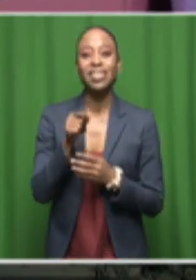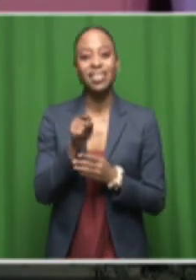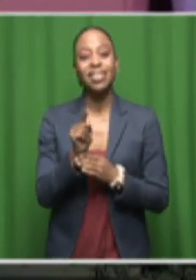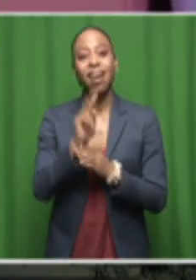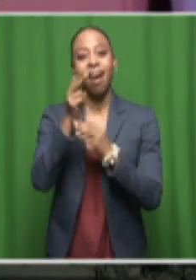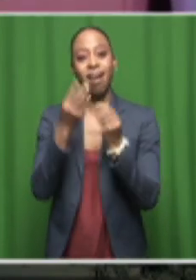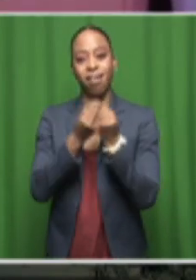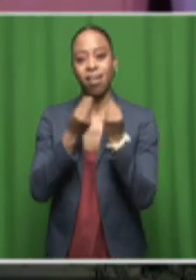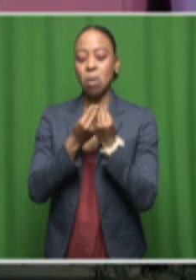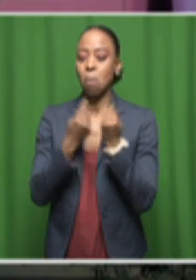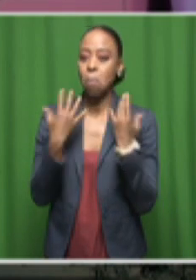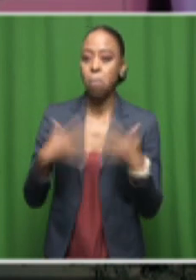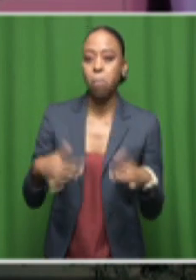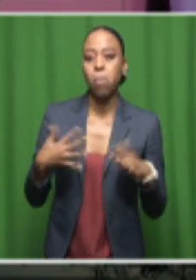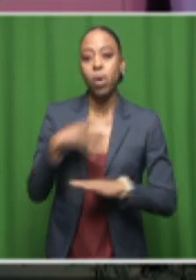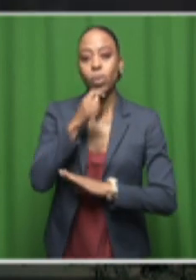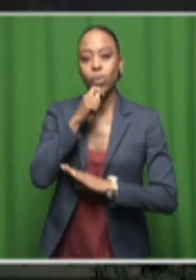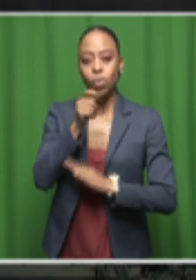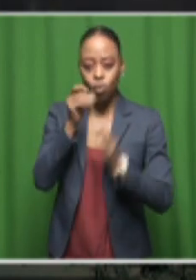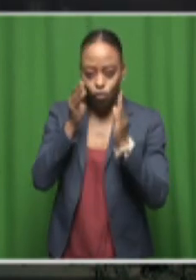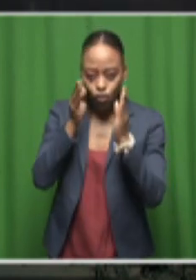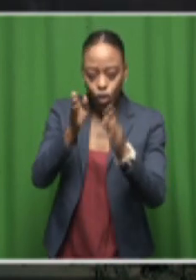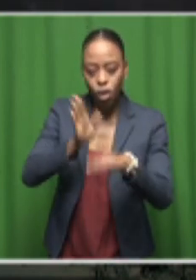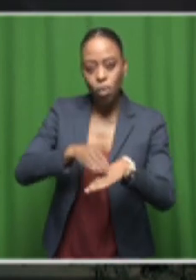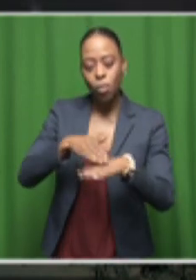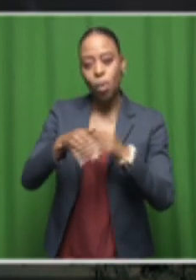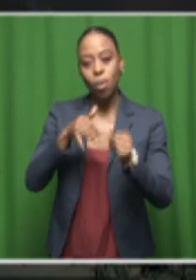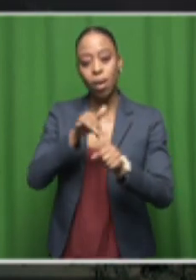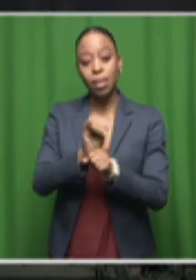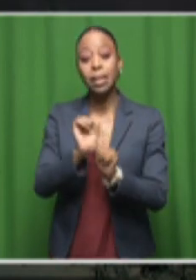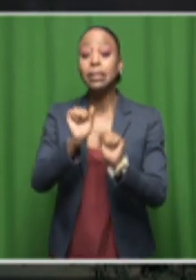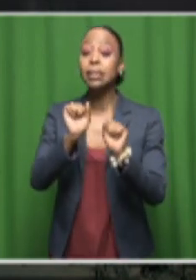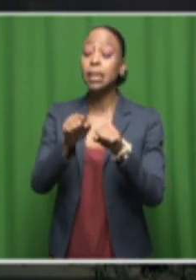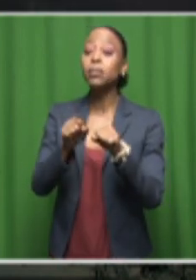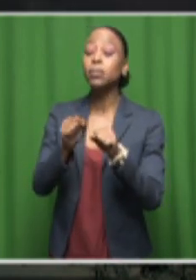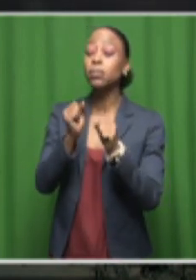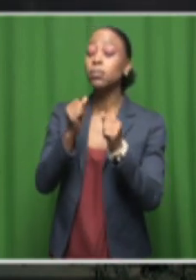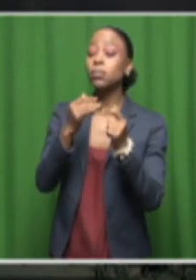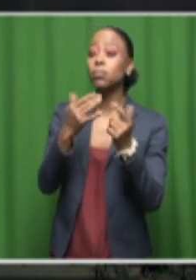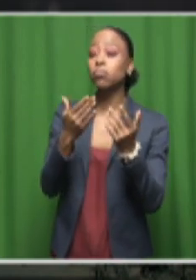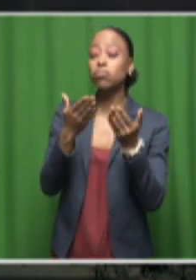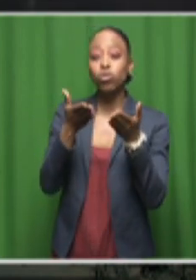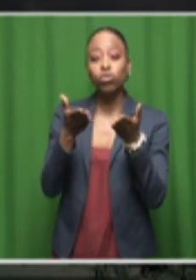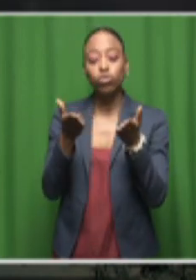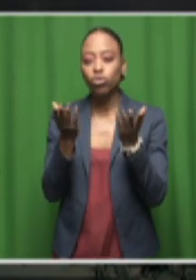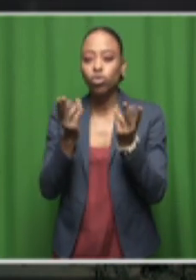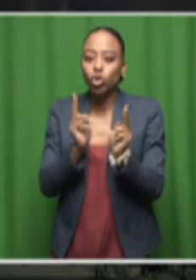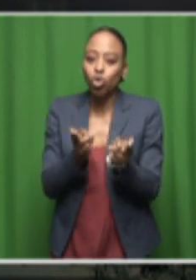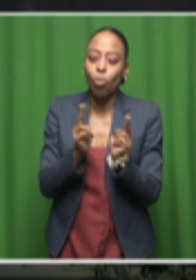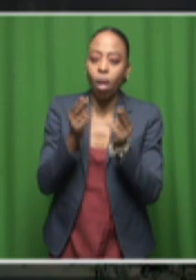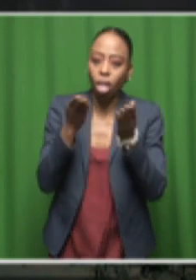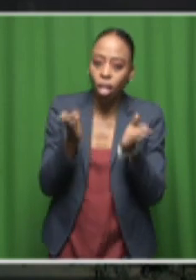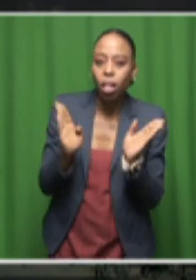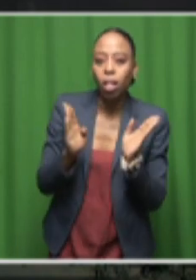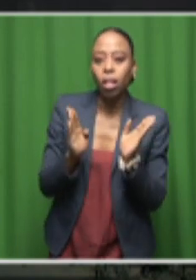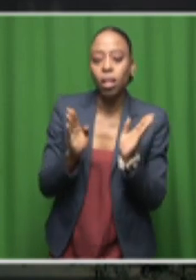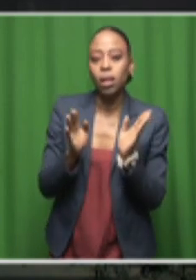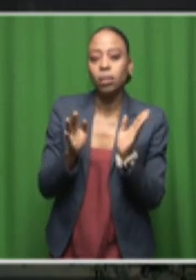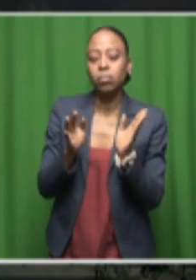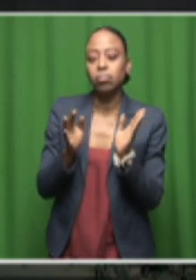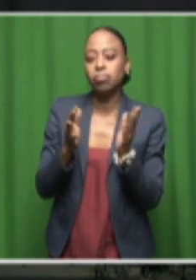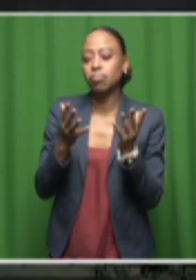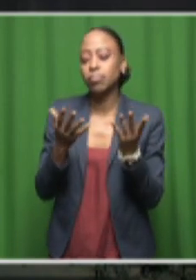things that we really need to focus on. We also know that women in general, just for various reasons,